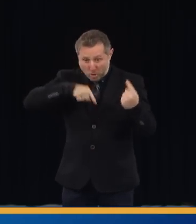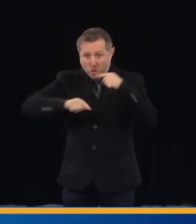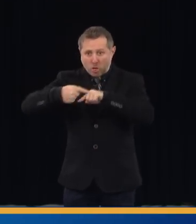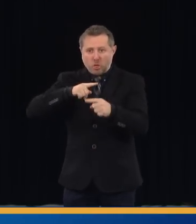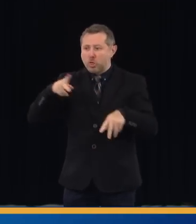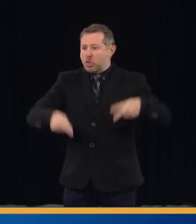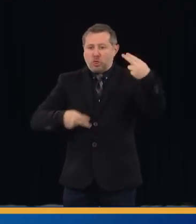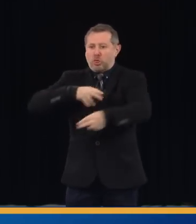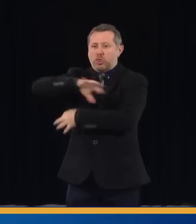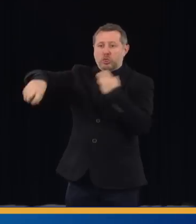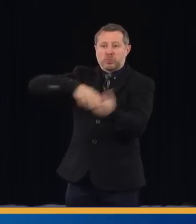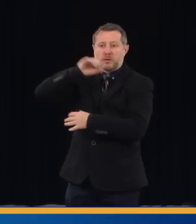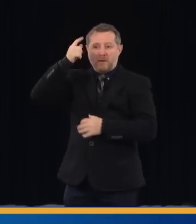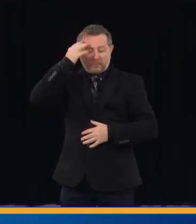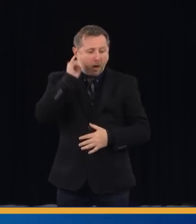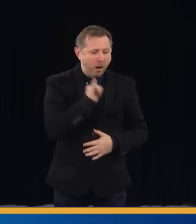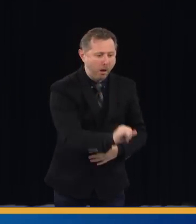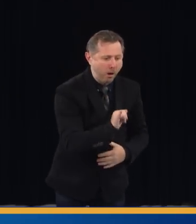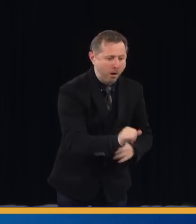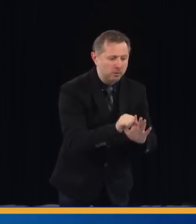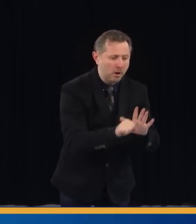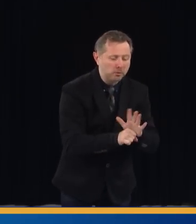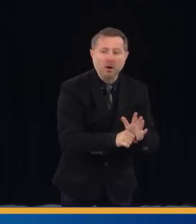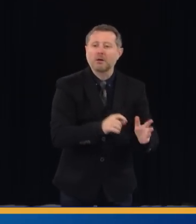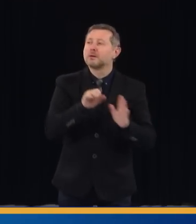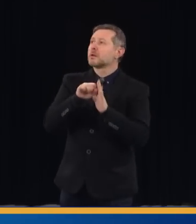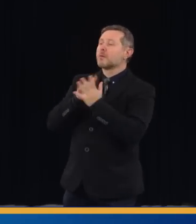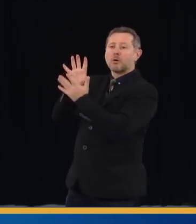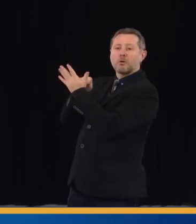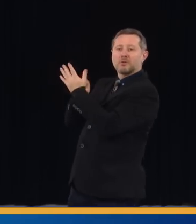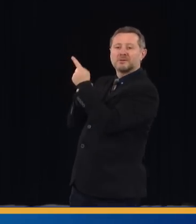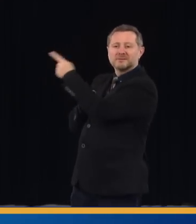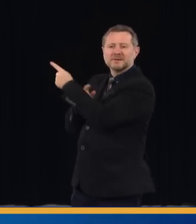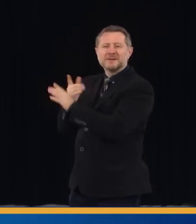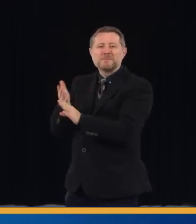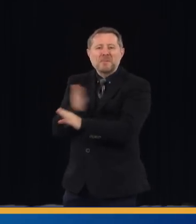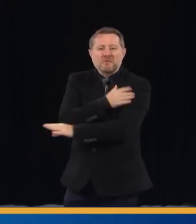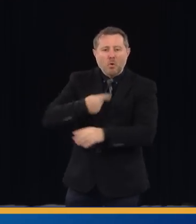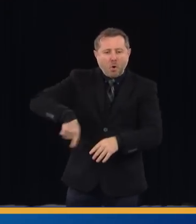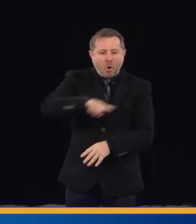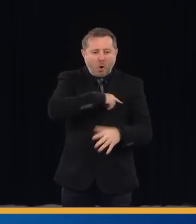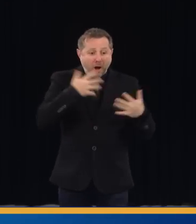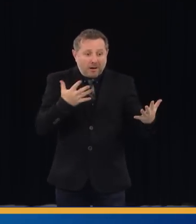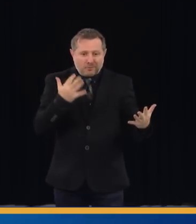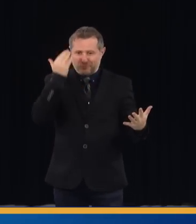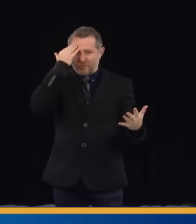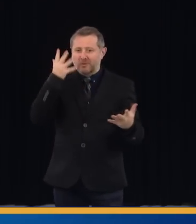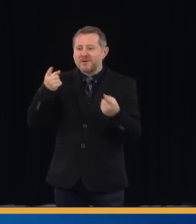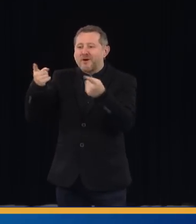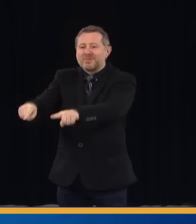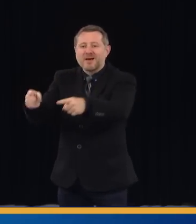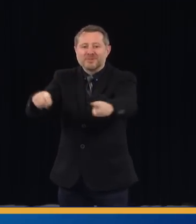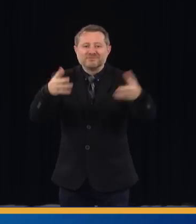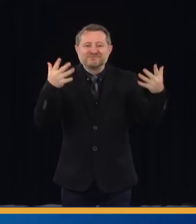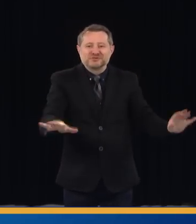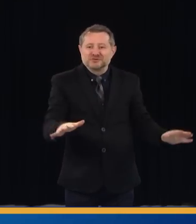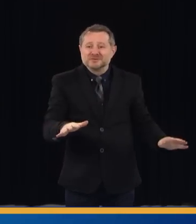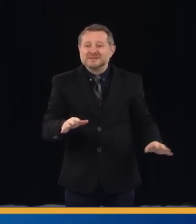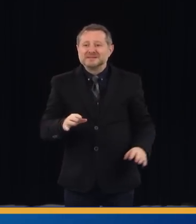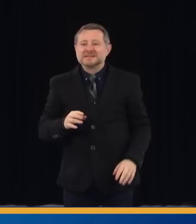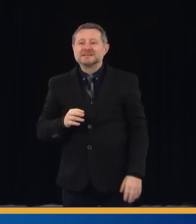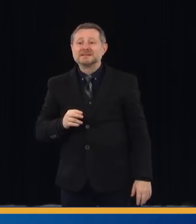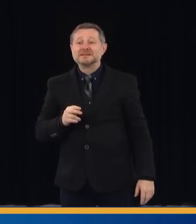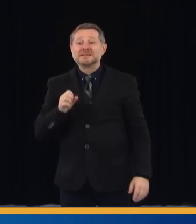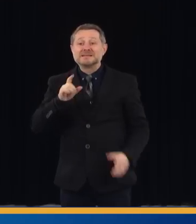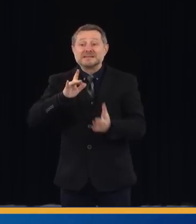governments do. Figure it out before. Learn the lessons from this. Telemedicine and teleeducation. We